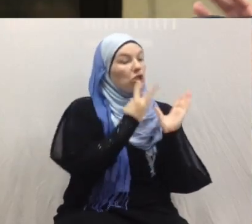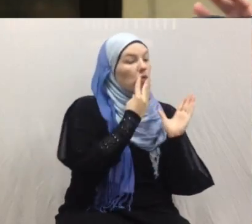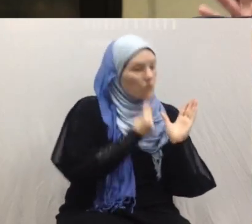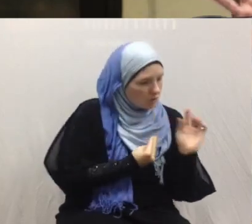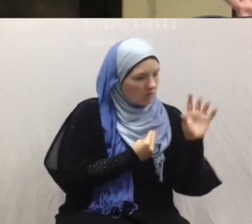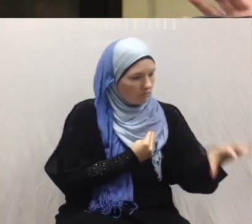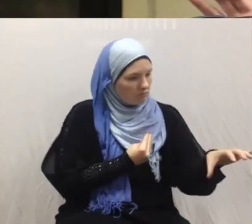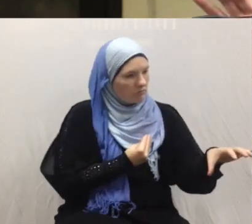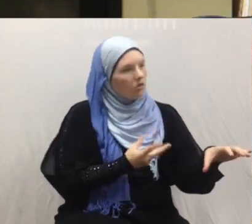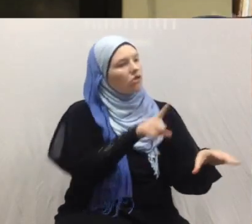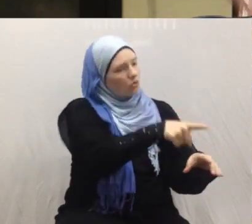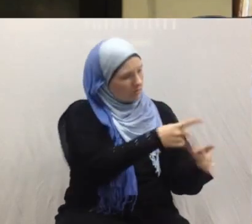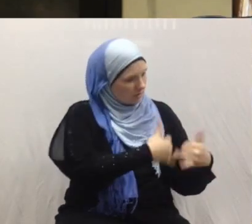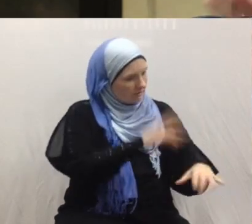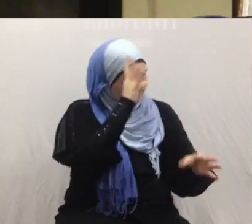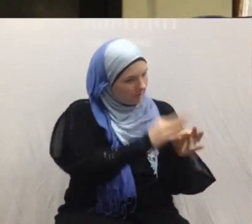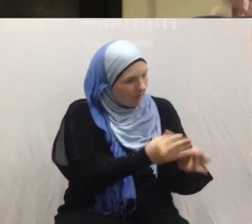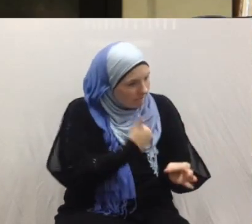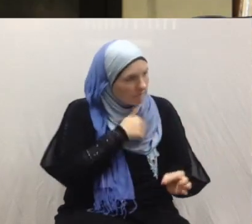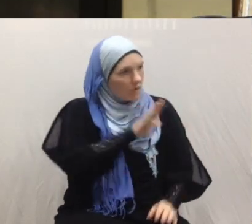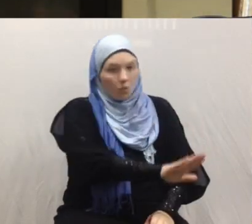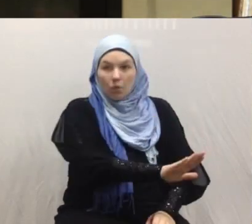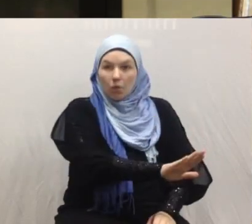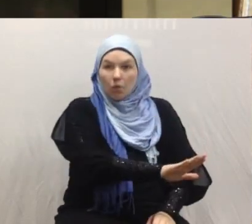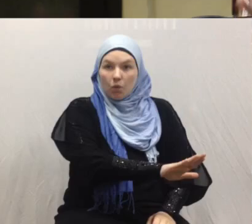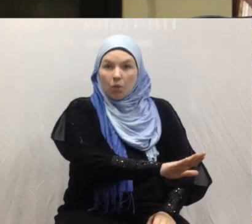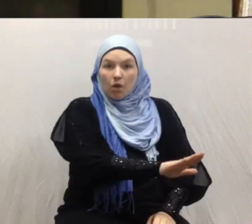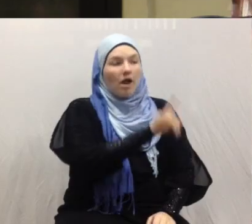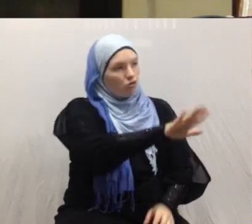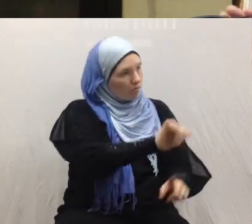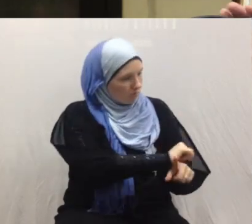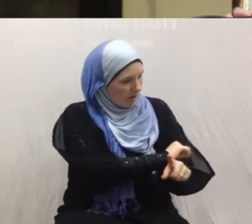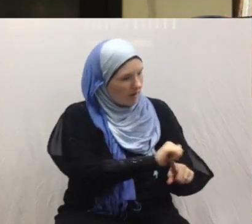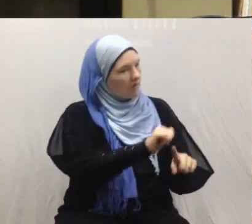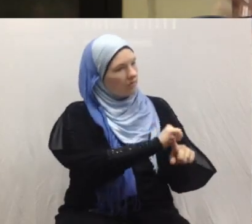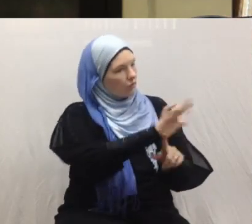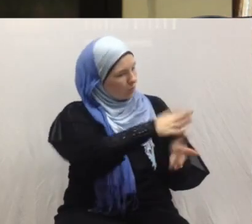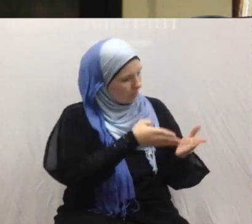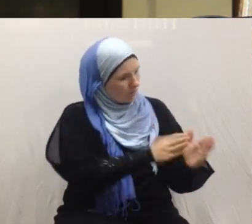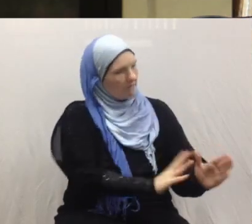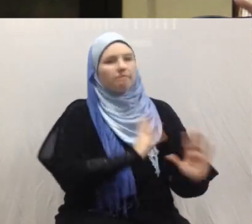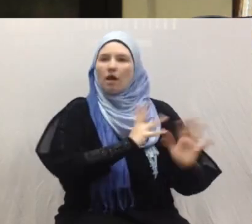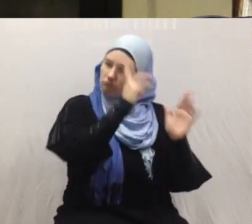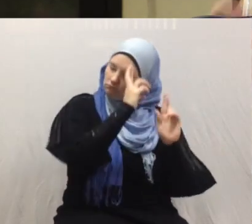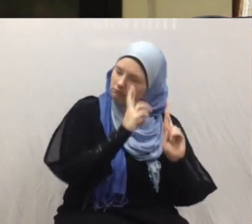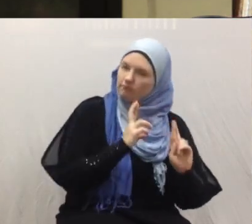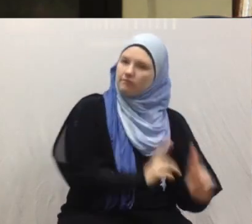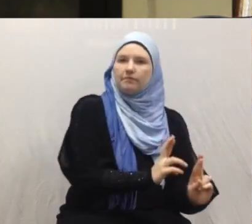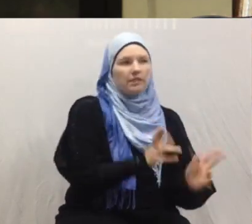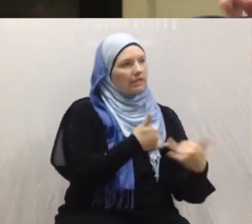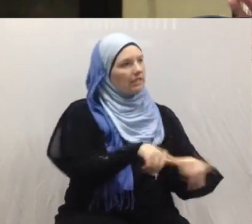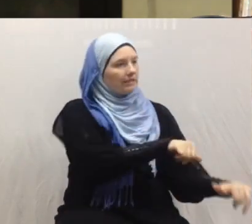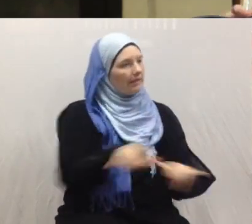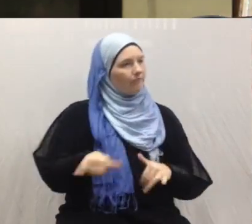a community of faith, and their faith and their practice of their faith and their faith